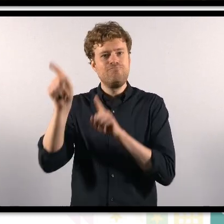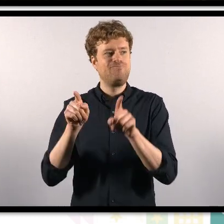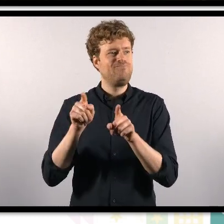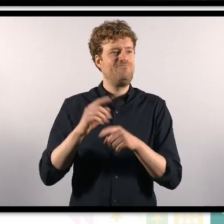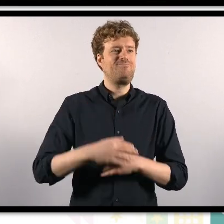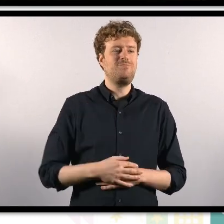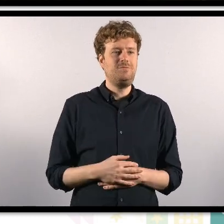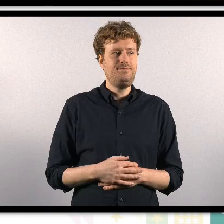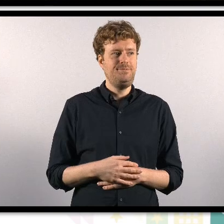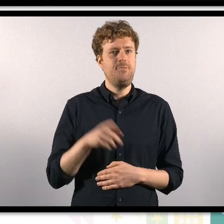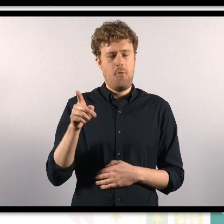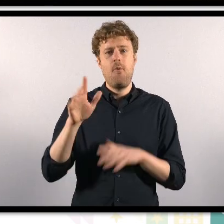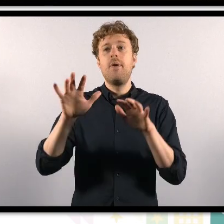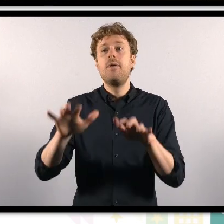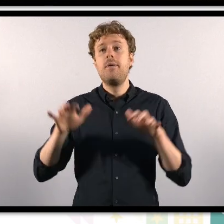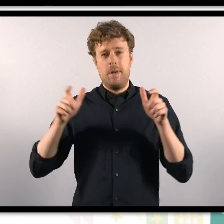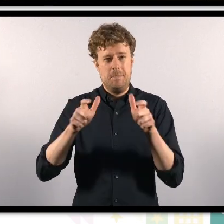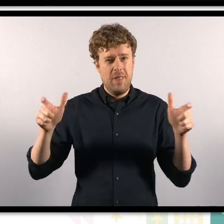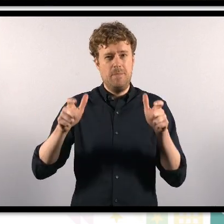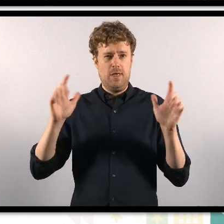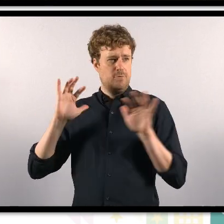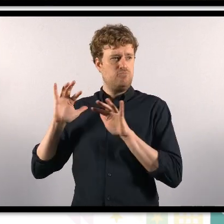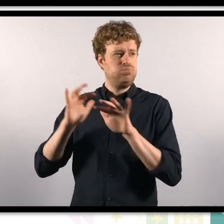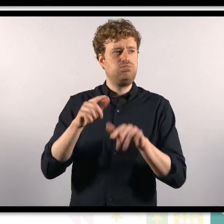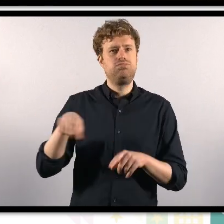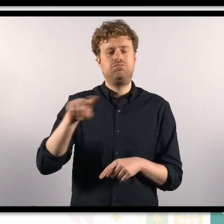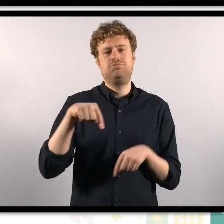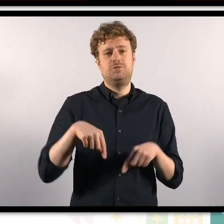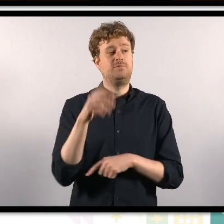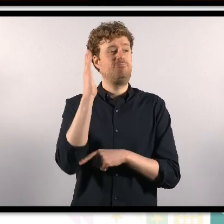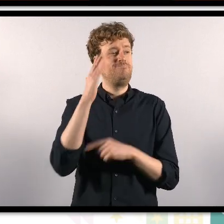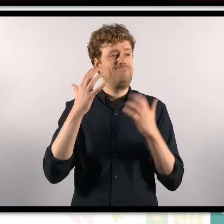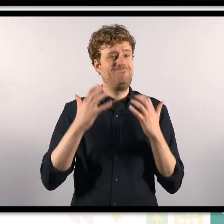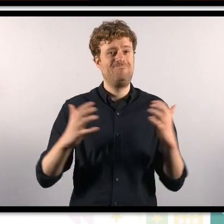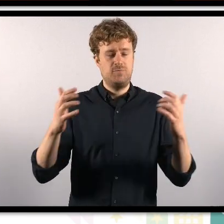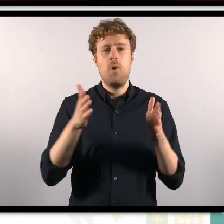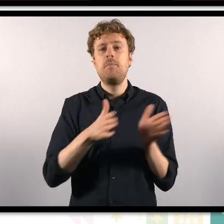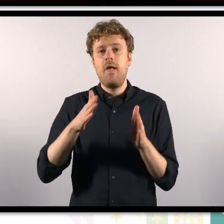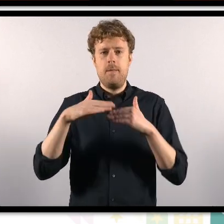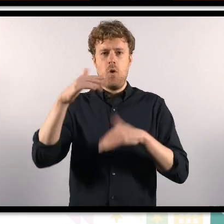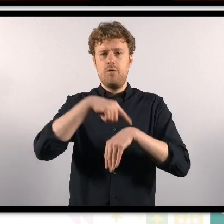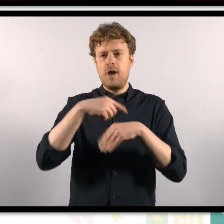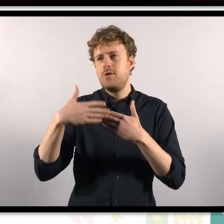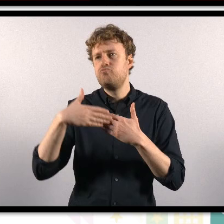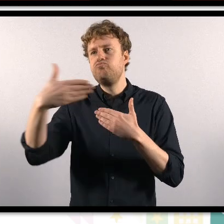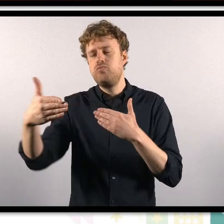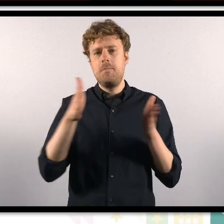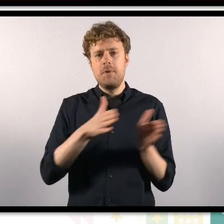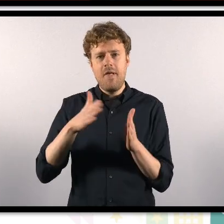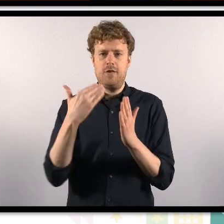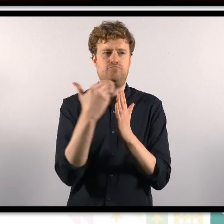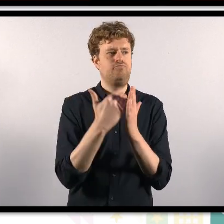to be in Amsterdam. We're back at the RAI Convention Center over there, which is a lovely space, love that area. And then we're going to be in LA